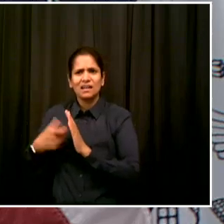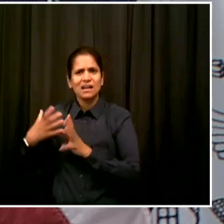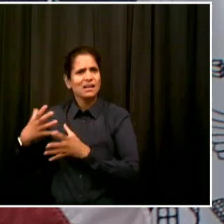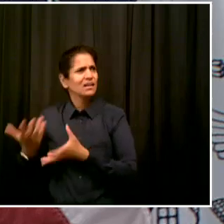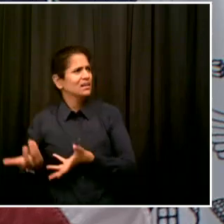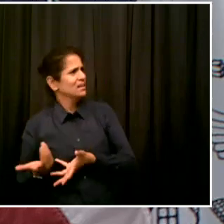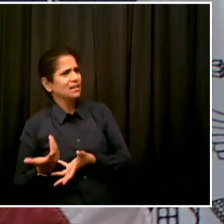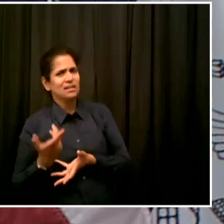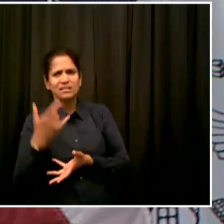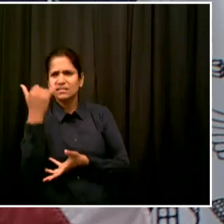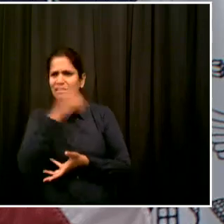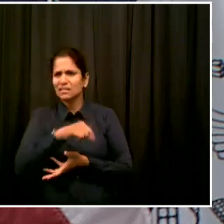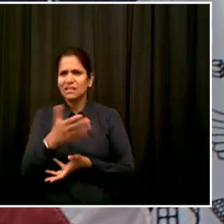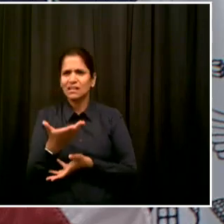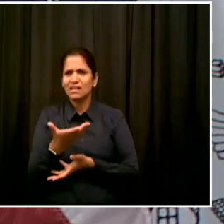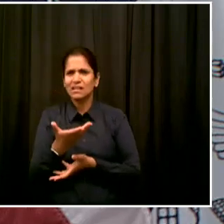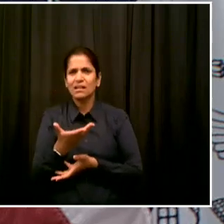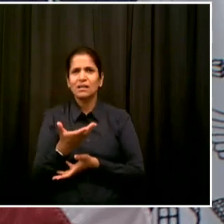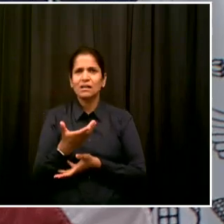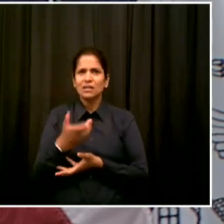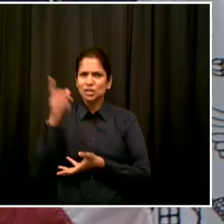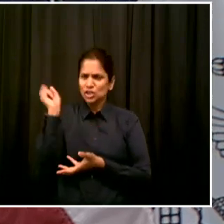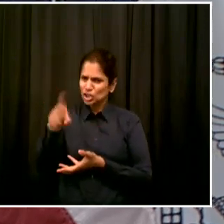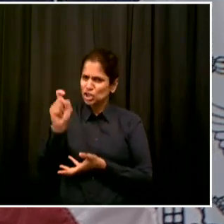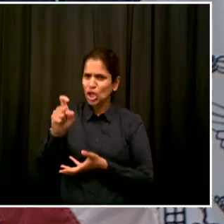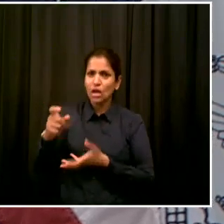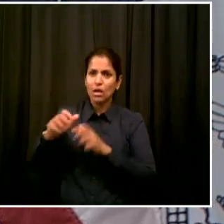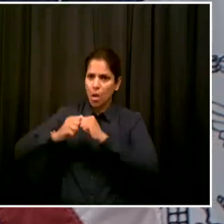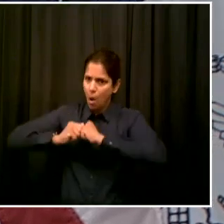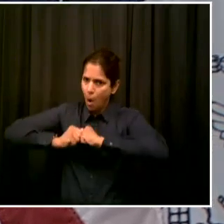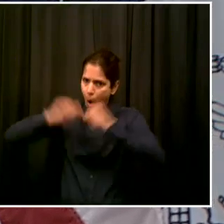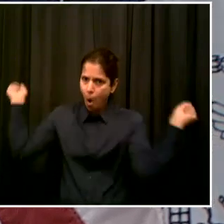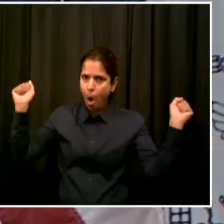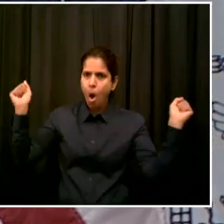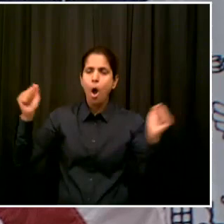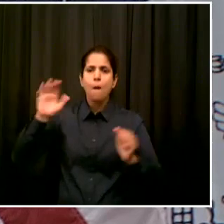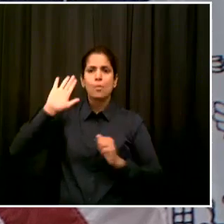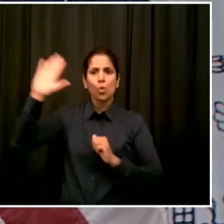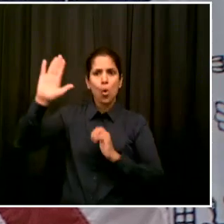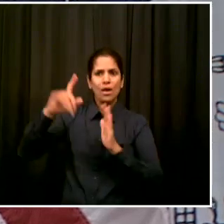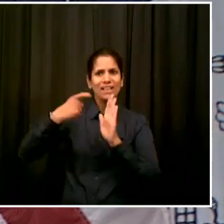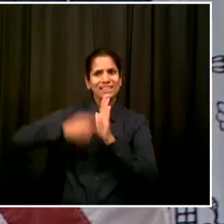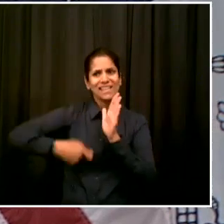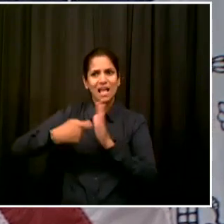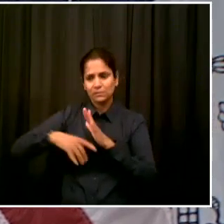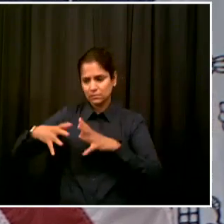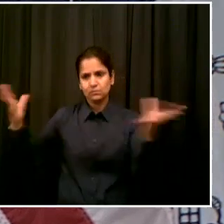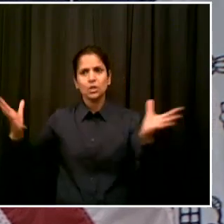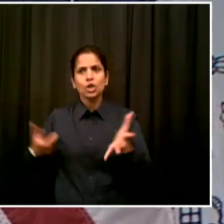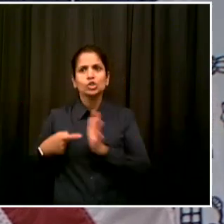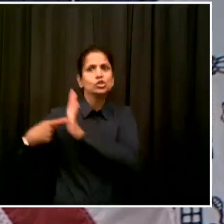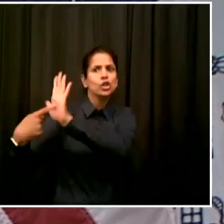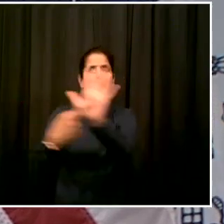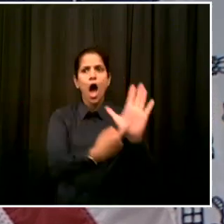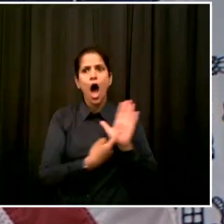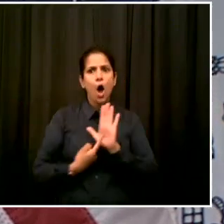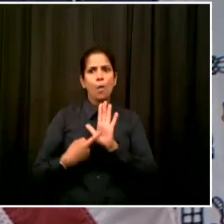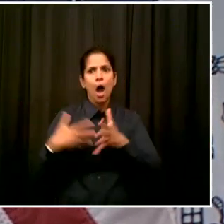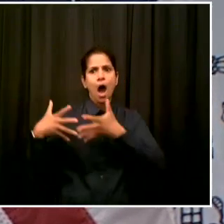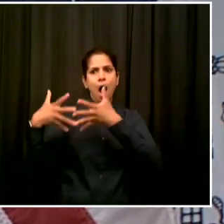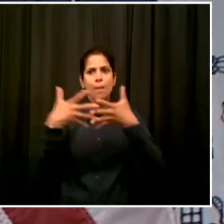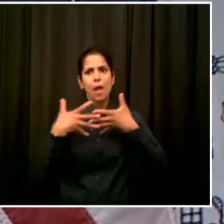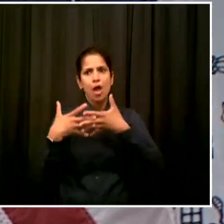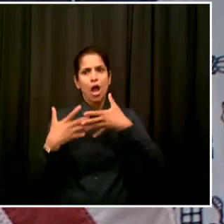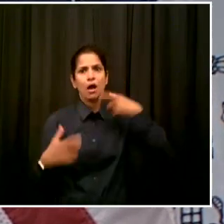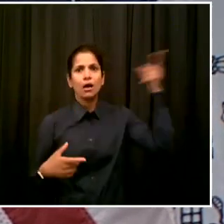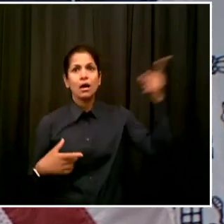But the guy who has massive business interests that are affected by the decisions of government has evaded for years giving out this basic